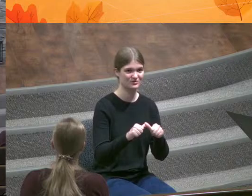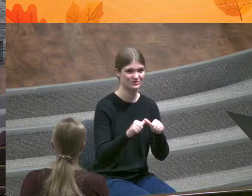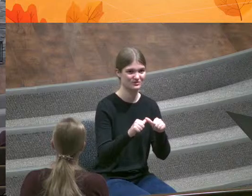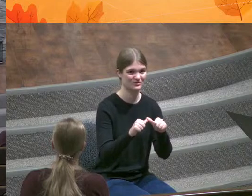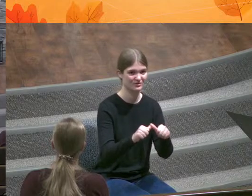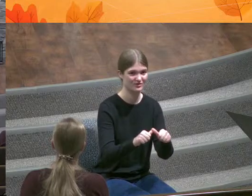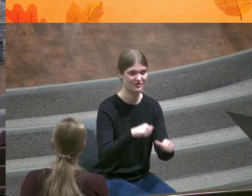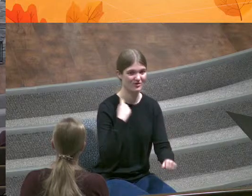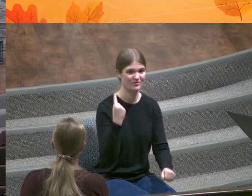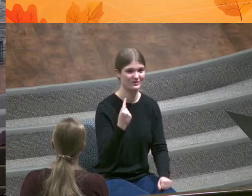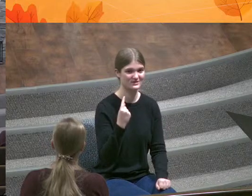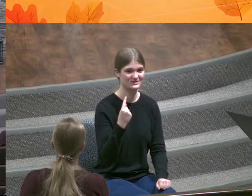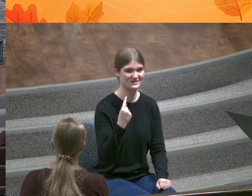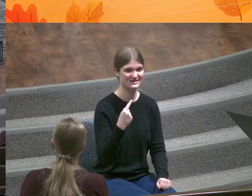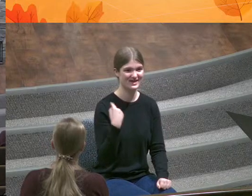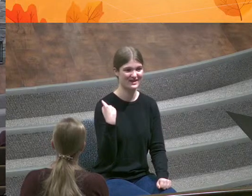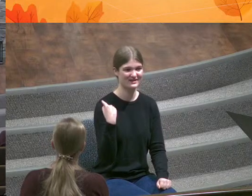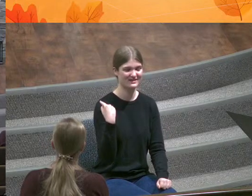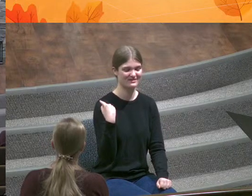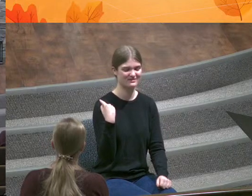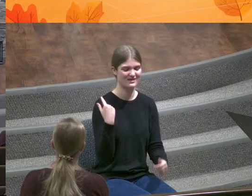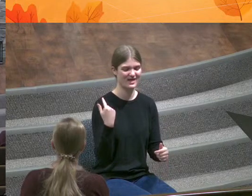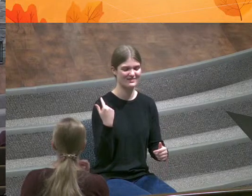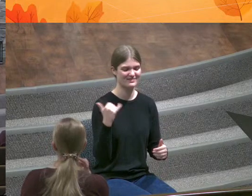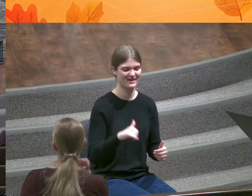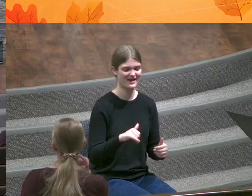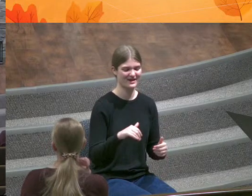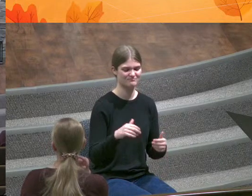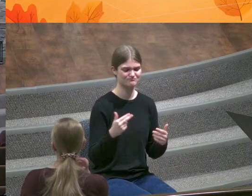and are as they have been. I'm supposed to believe that's accidental.